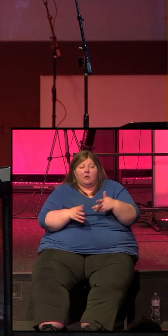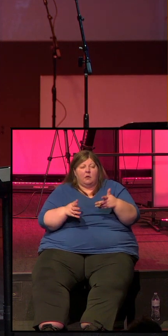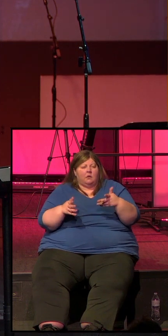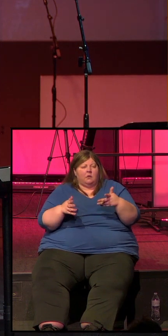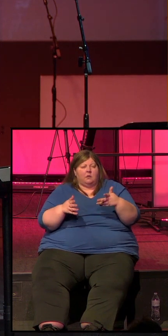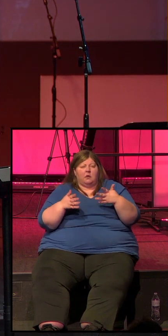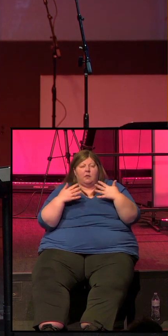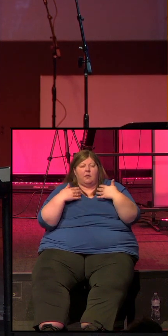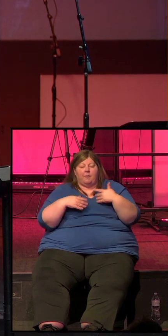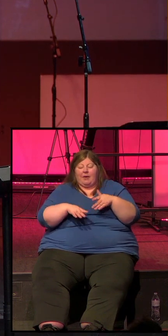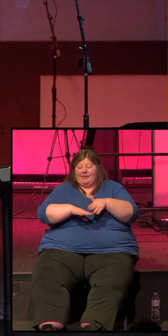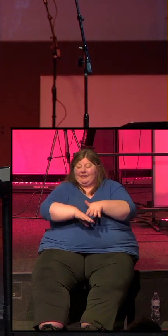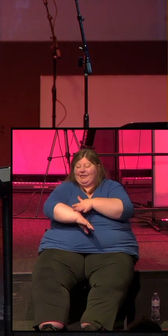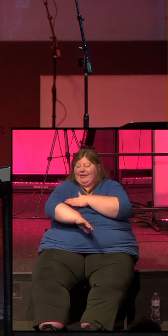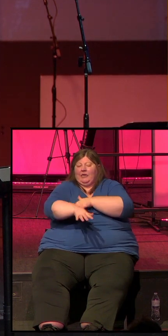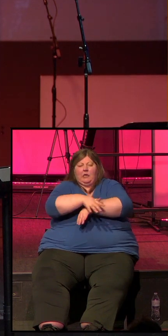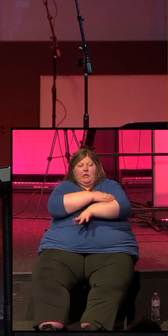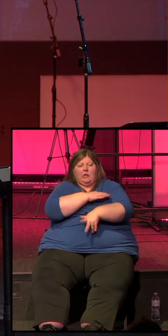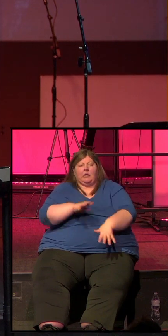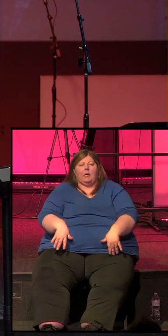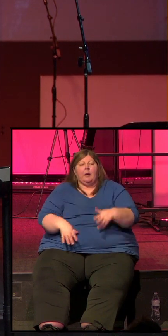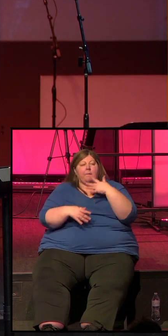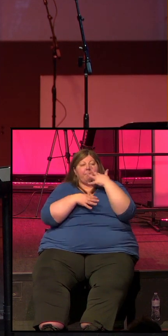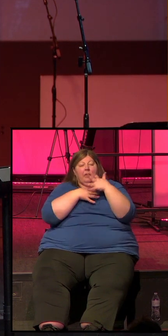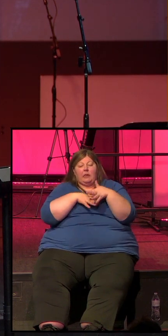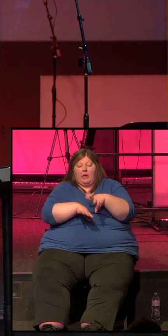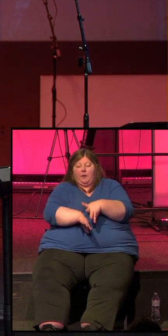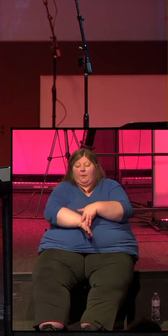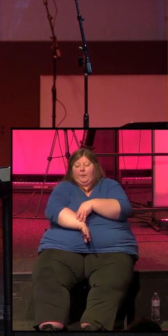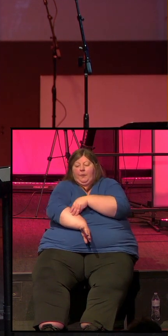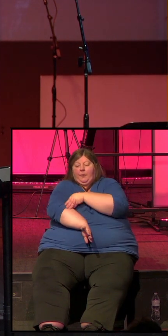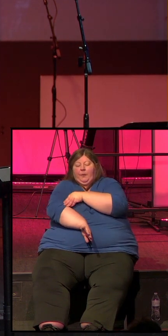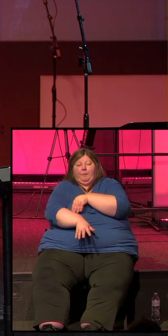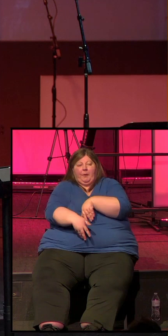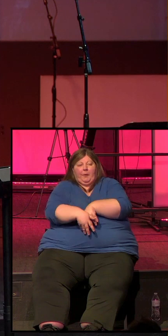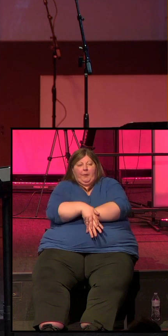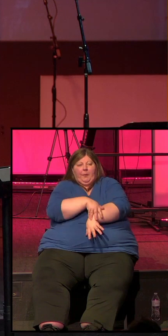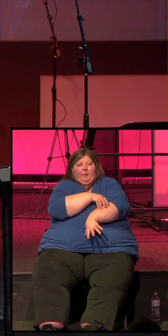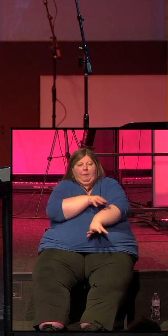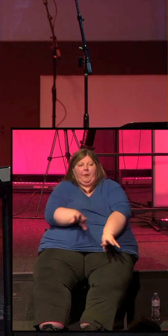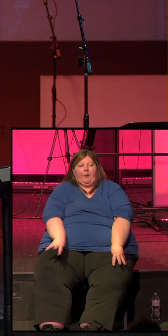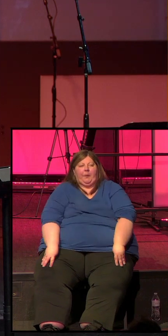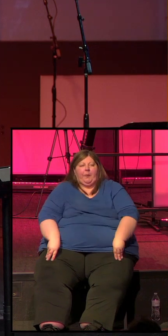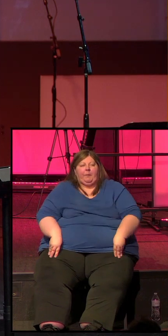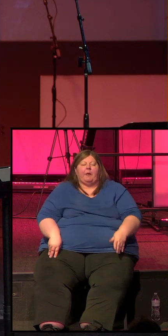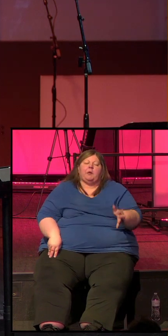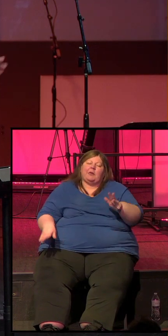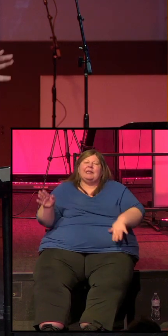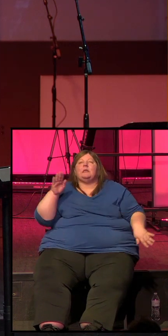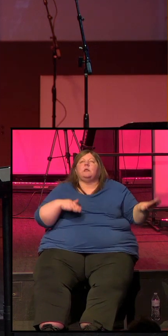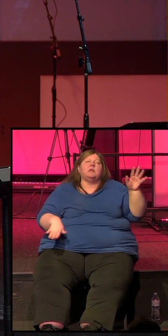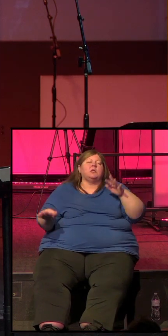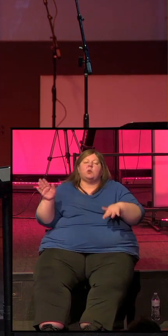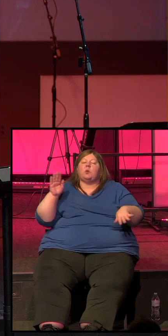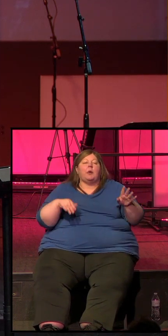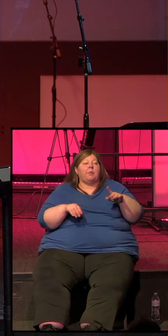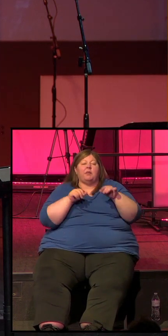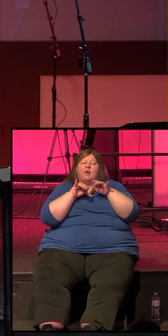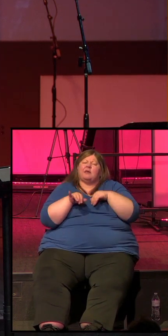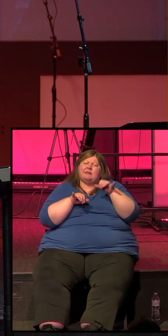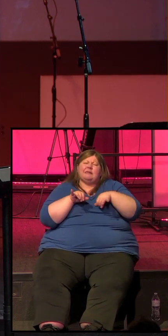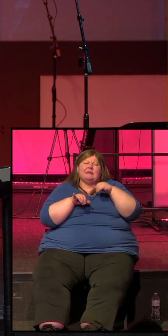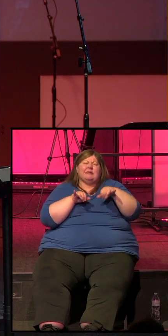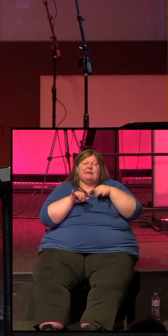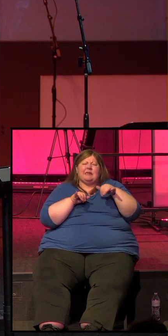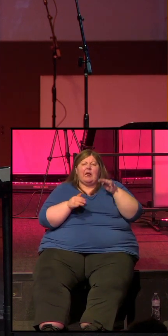their extremities are beginning to lose blood. So that means you can swim, right? You can move your arms and whatever, but the longer you're in there,